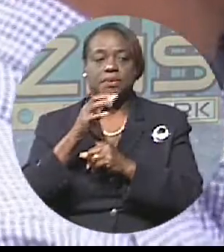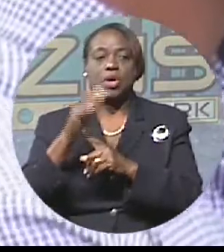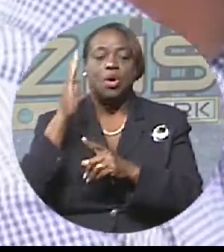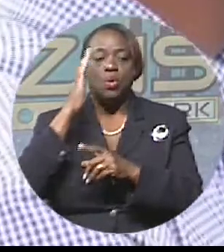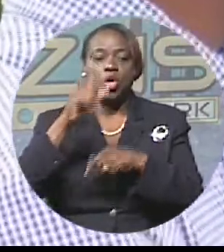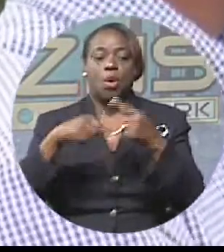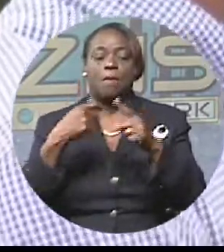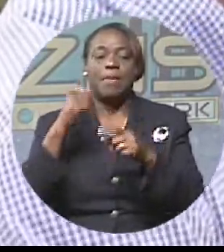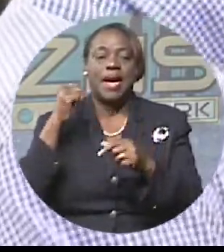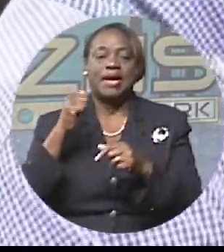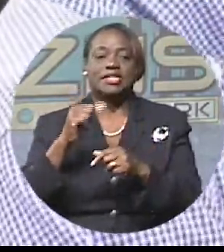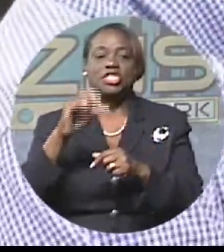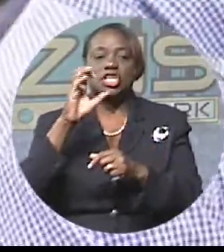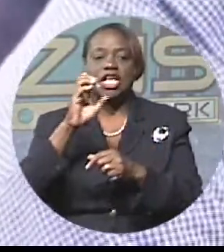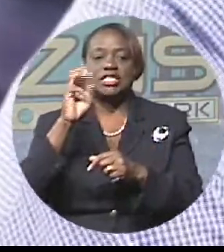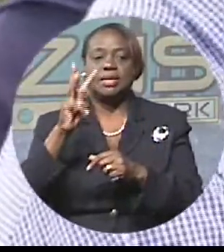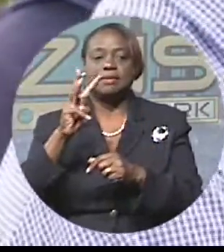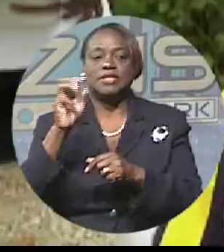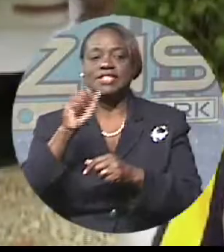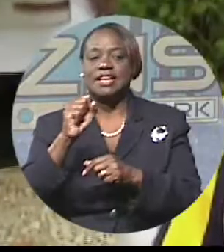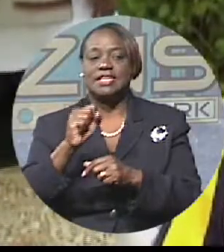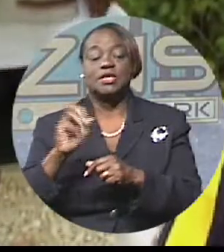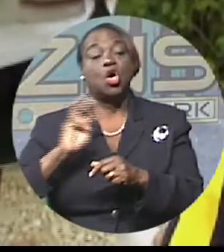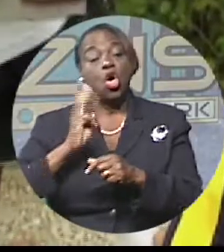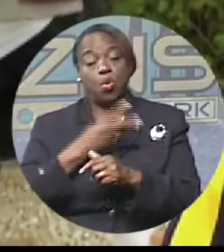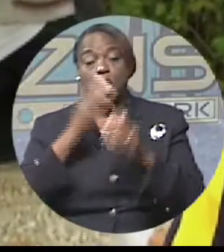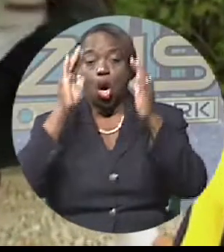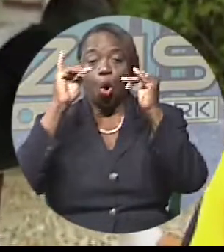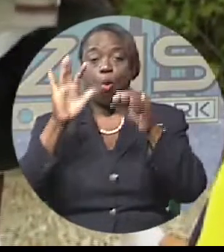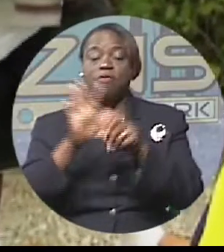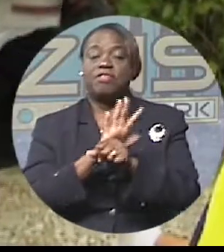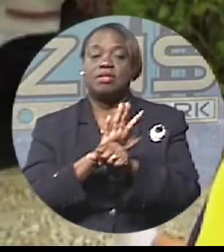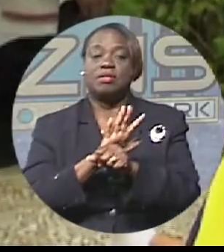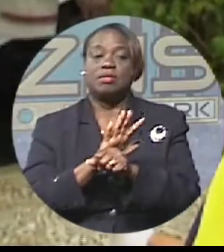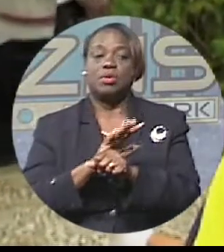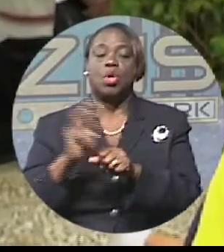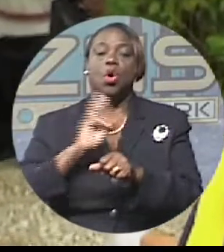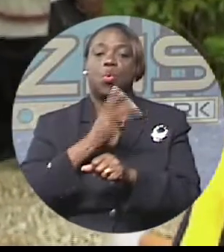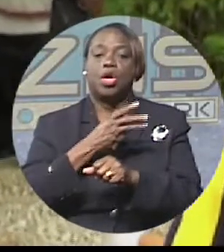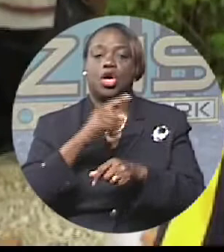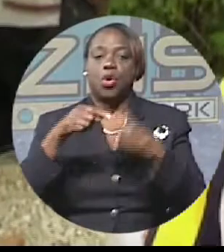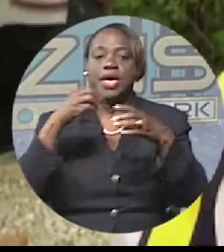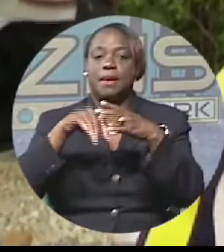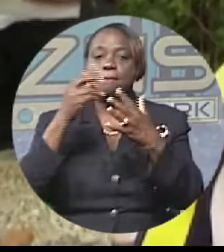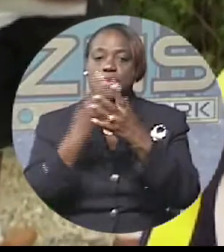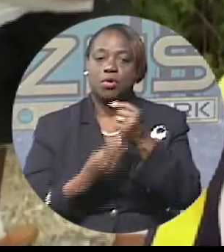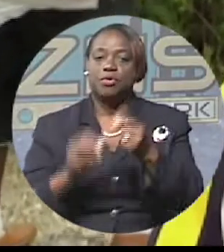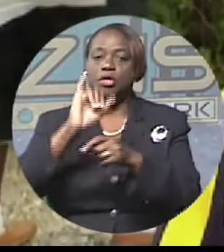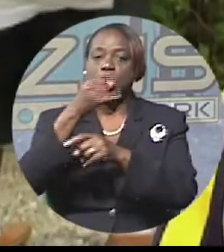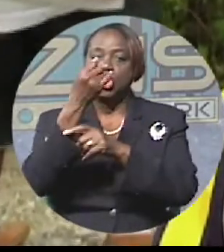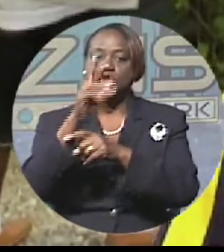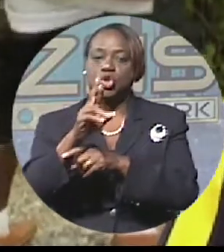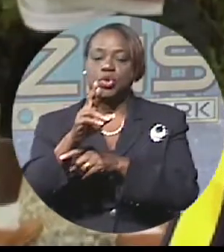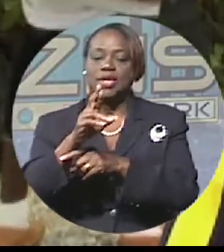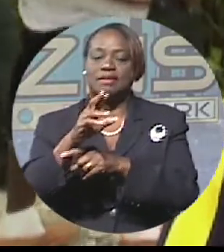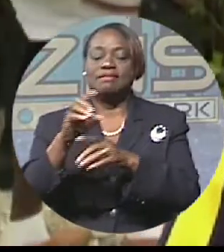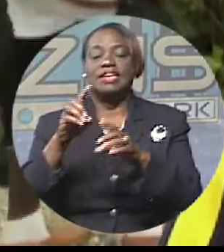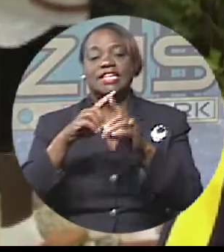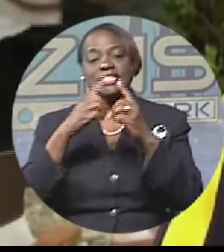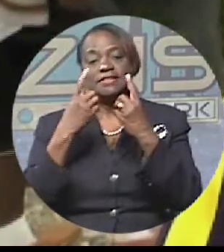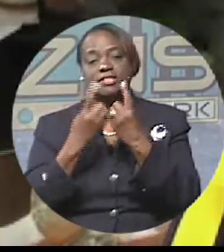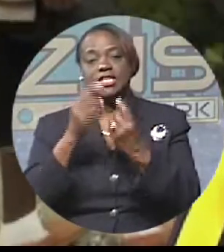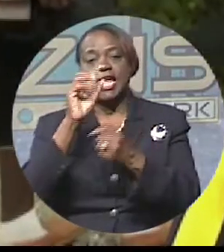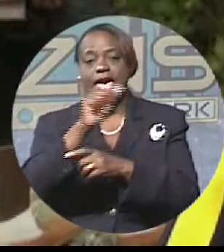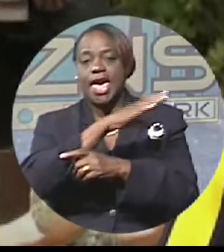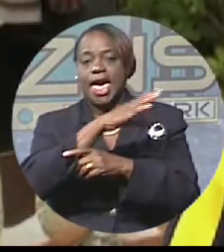to Charles W. Saunders? Well, we're very hopeful that we're going to be entering both the junior divisions, A and B. So hopefully we'll be able to carry